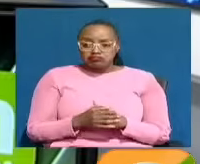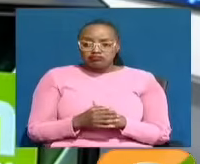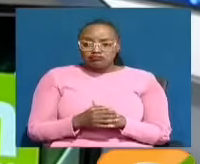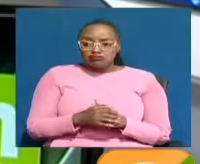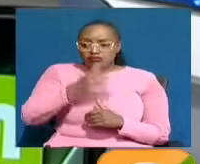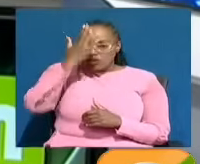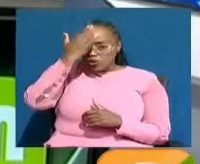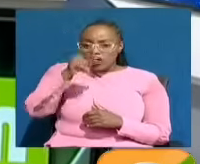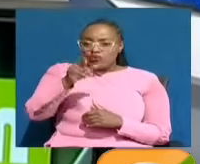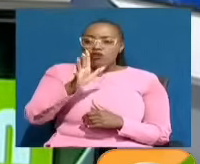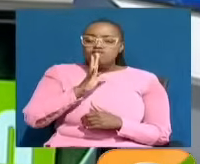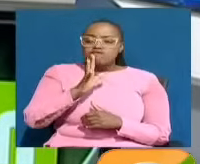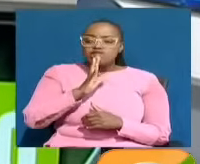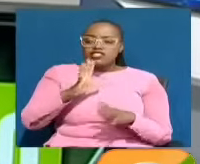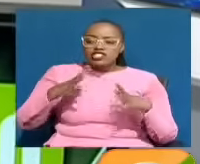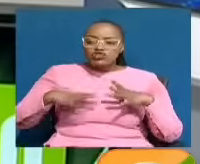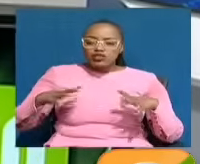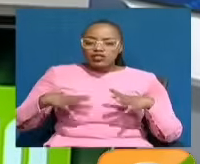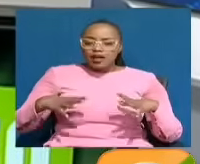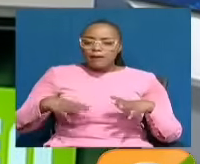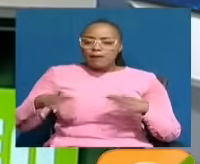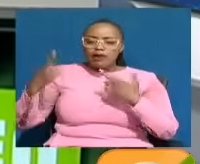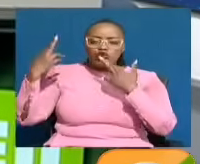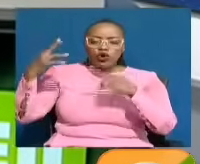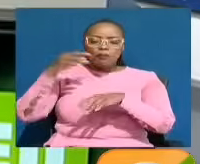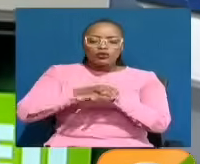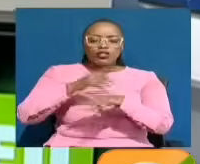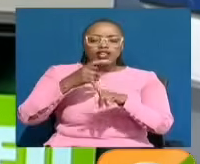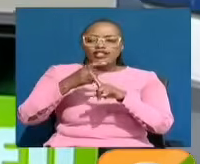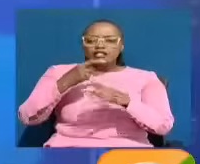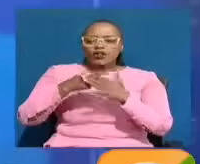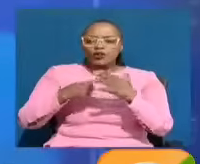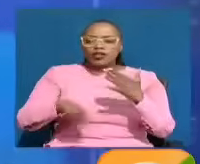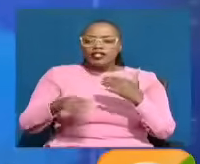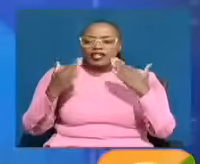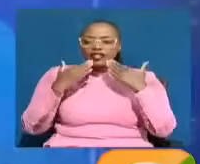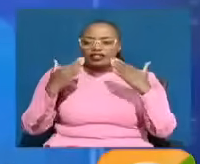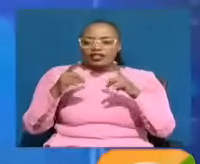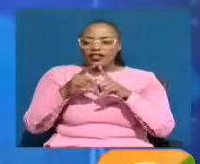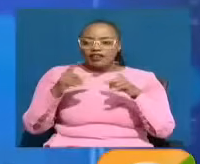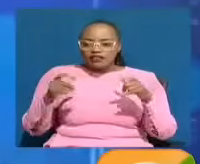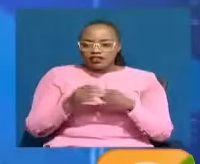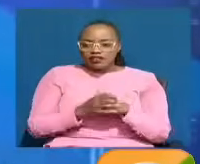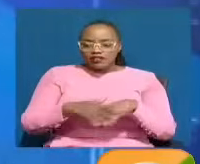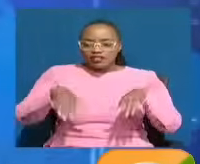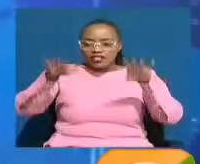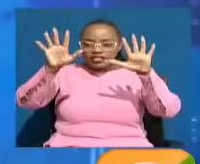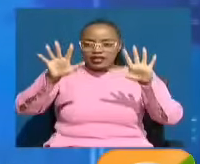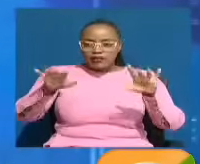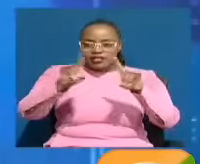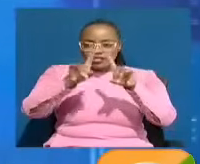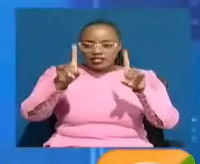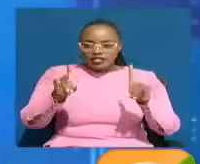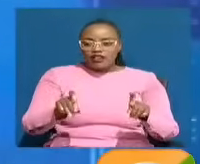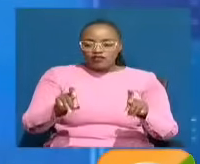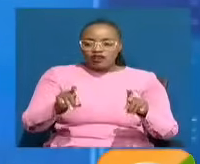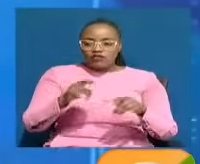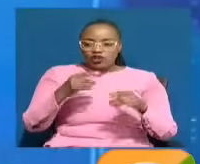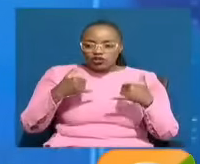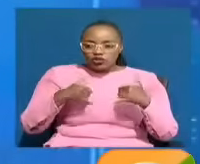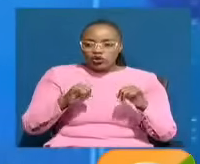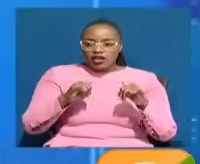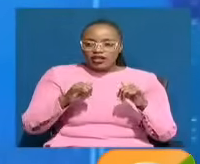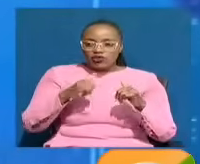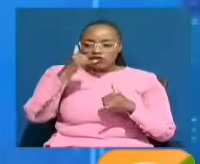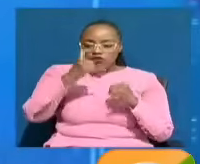Why are you speaking to the people, and what do you hope to get out of that process? Thank you very much. And these are very important questions, because what are we trying